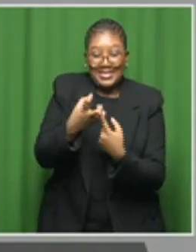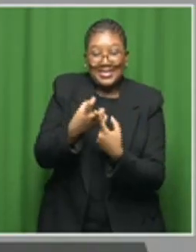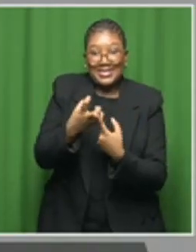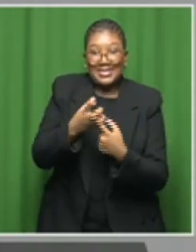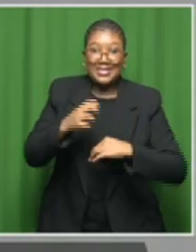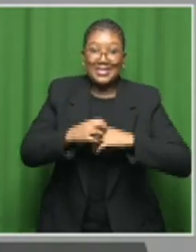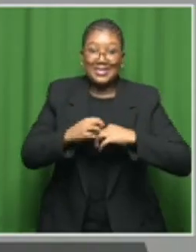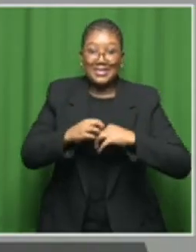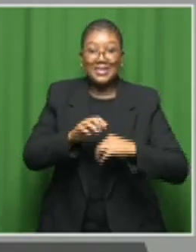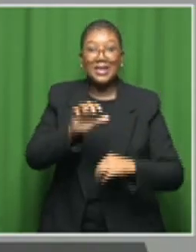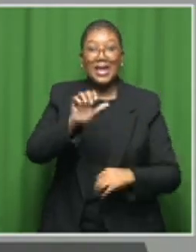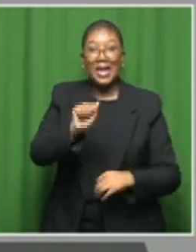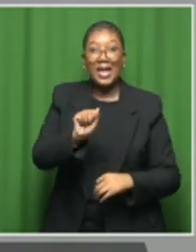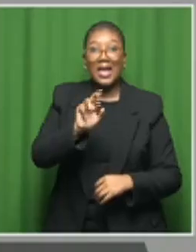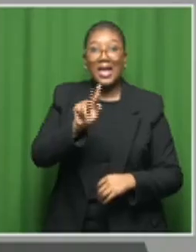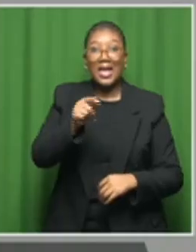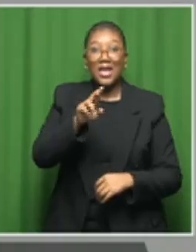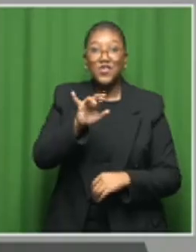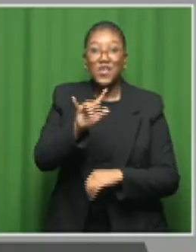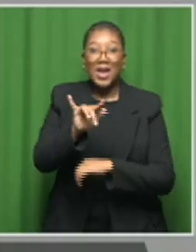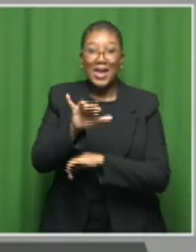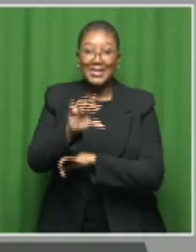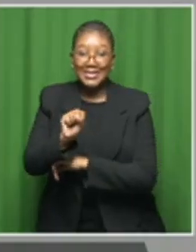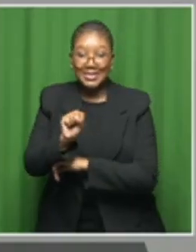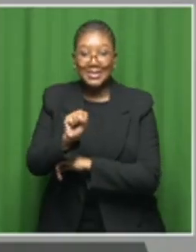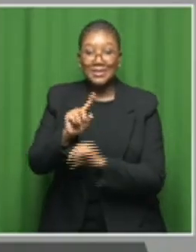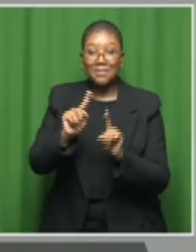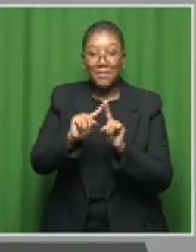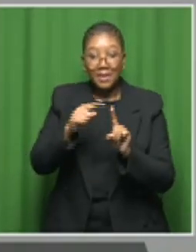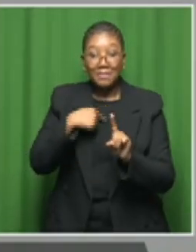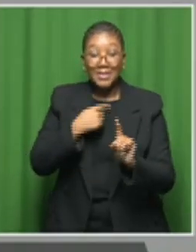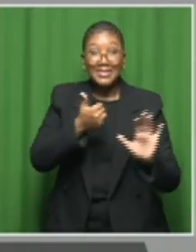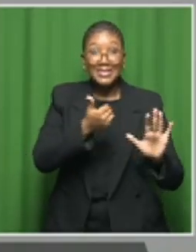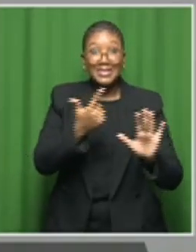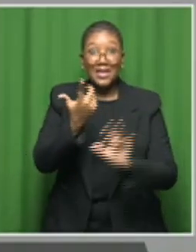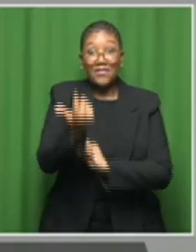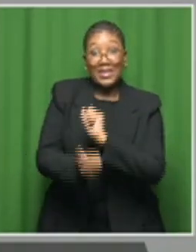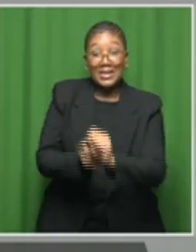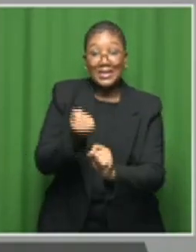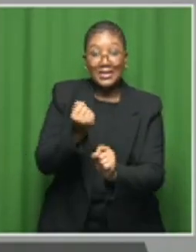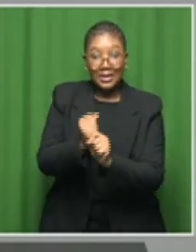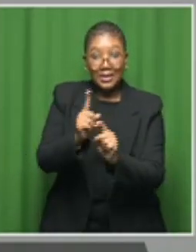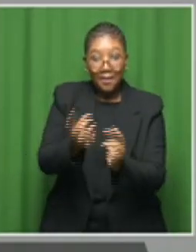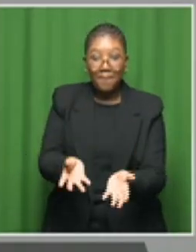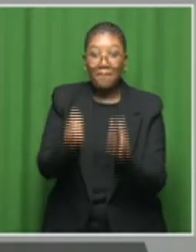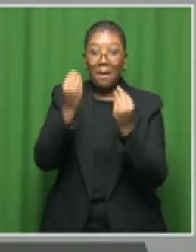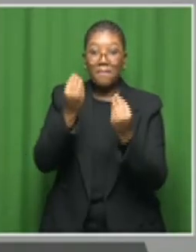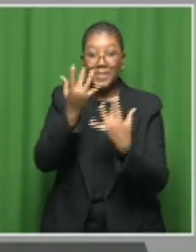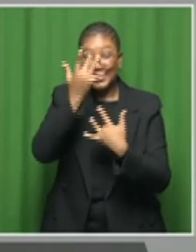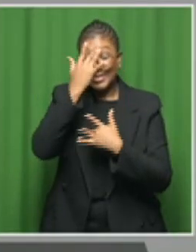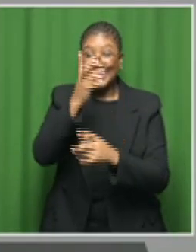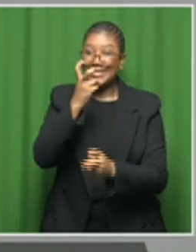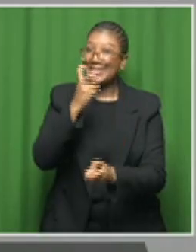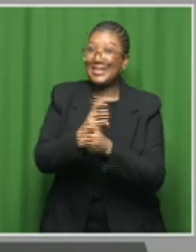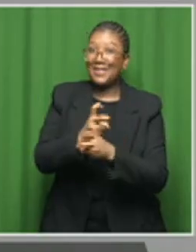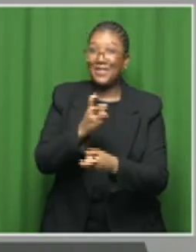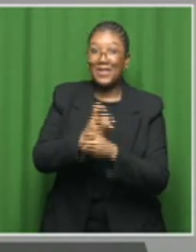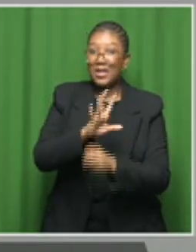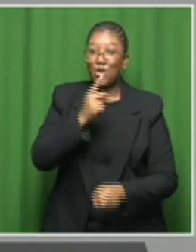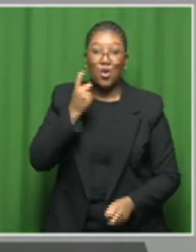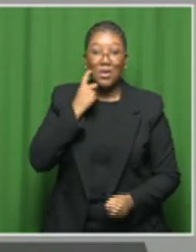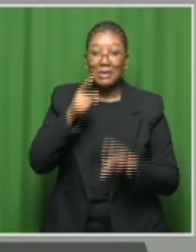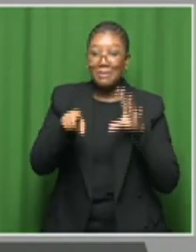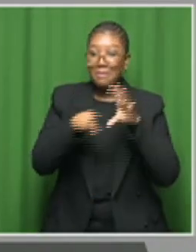5, 6, 7 years to diagnose it. So it's very difficult. We've just done polling,